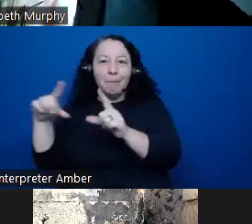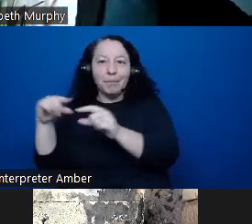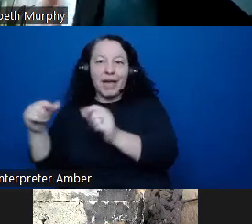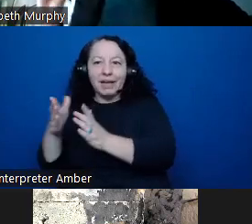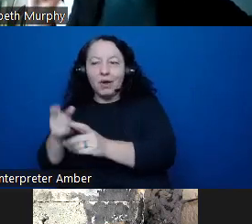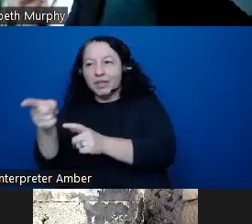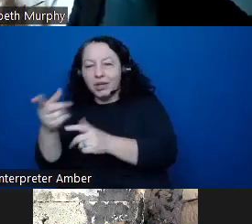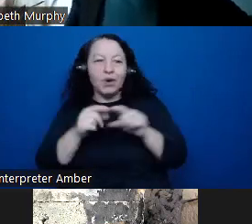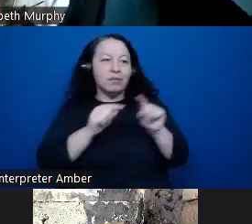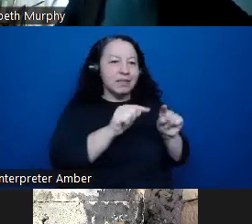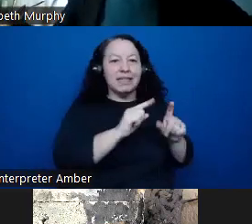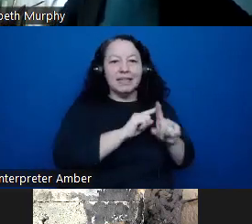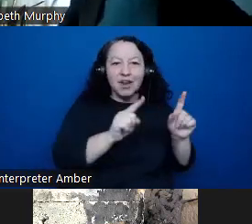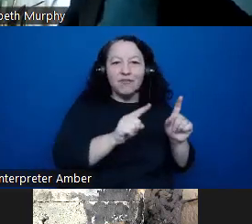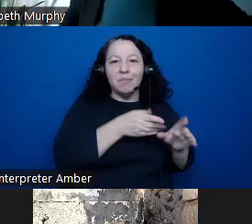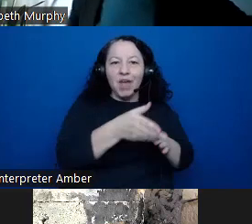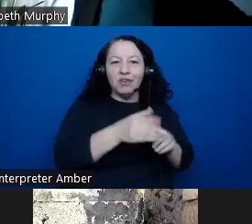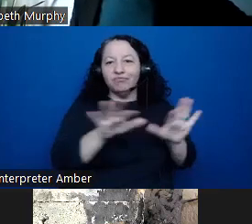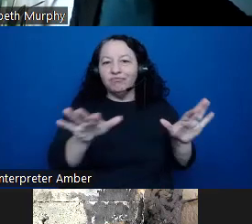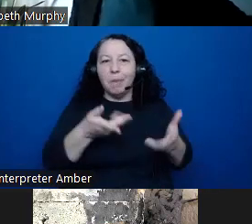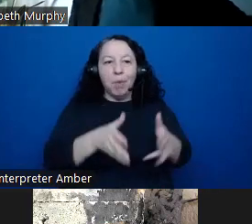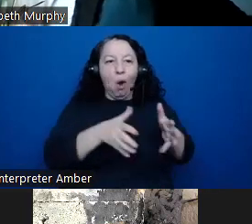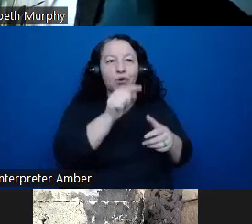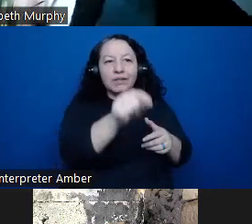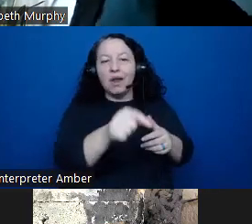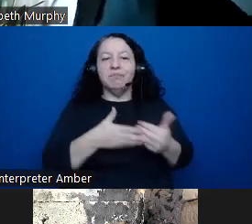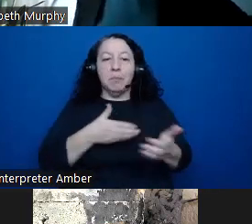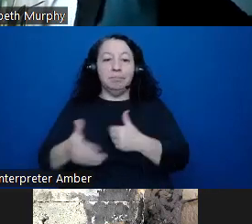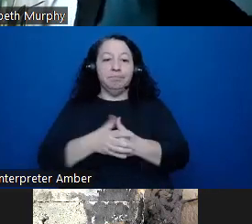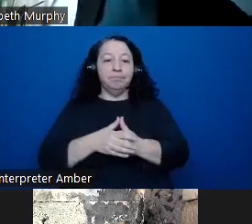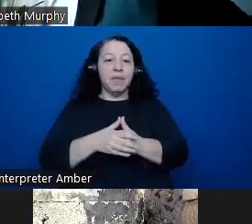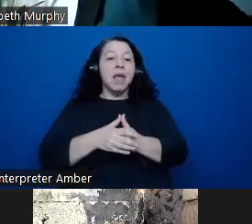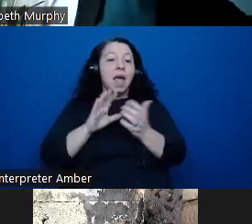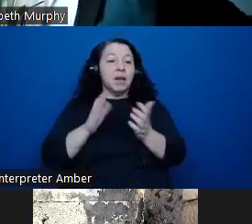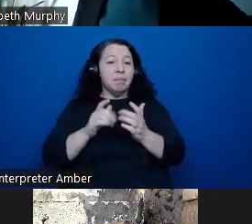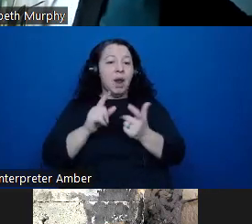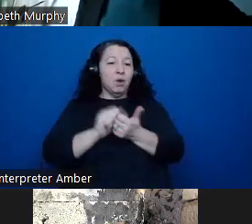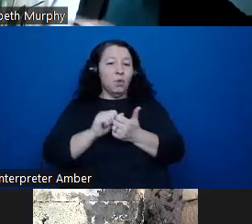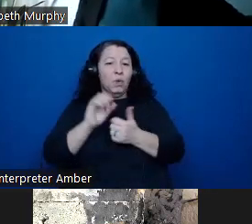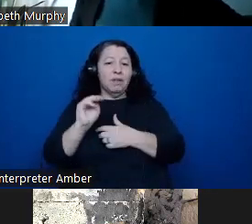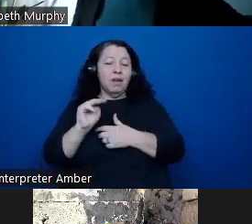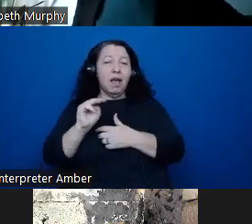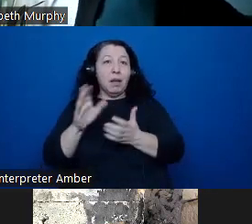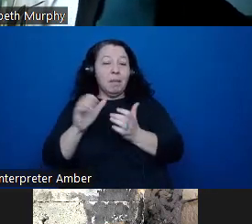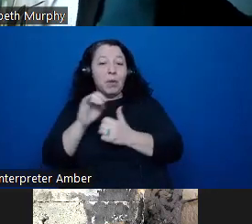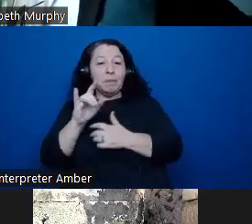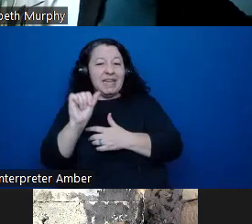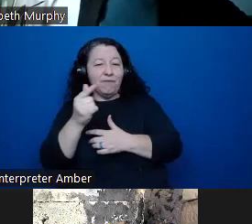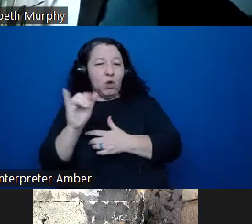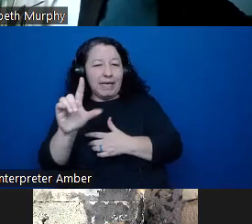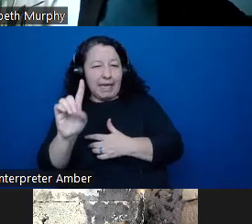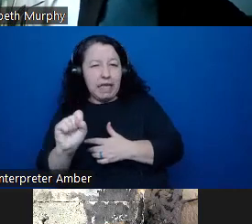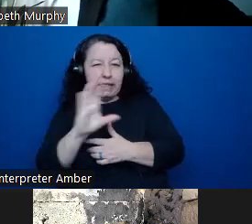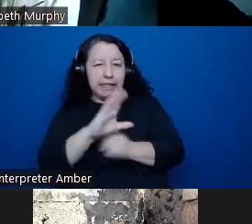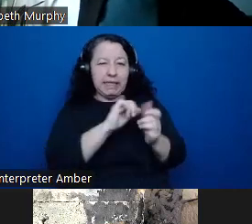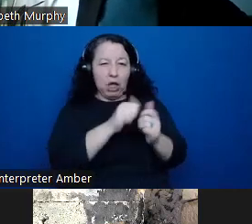not uncritically, been compared to later medieval guilds. And these voluntary associations appear really in cities across the